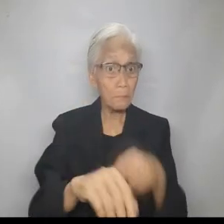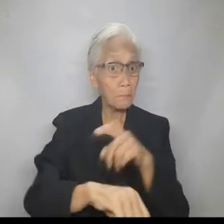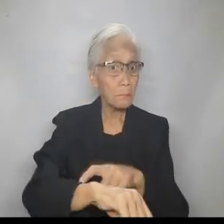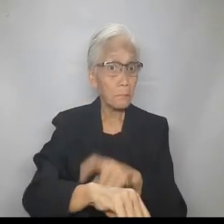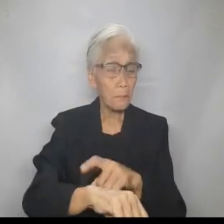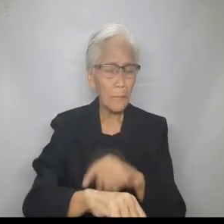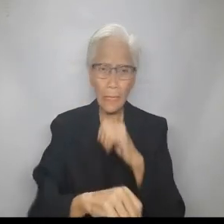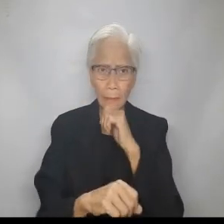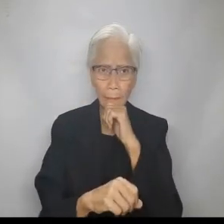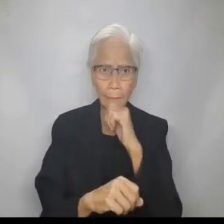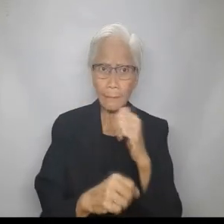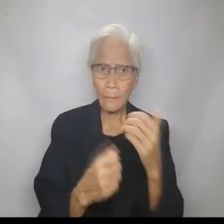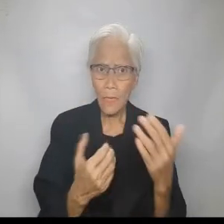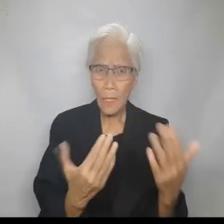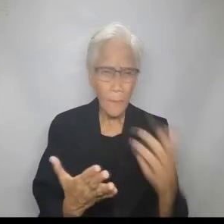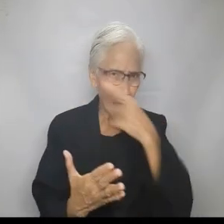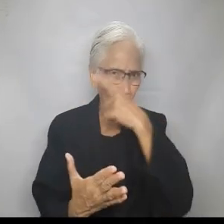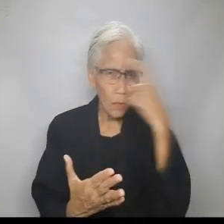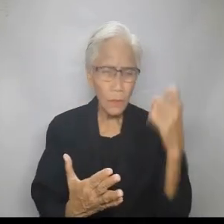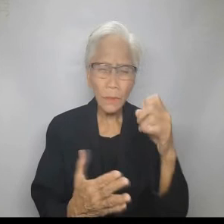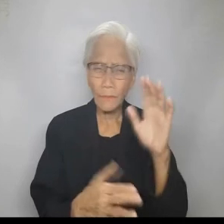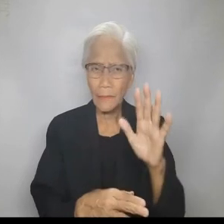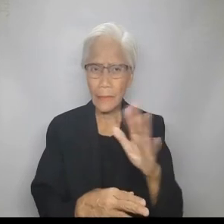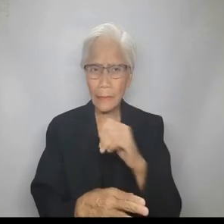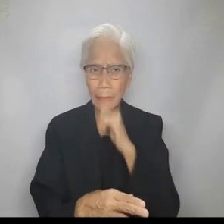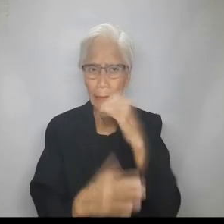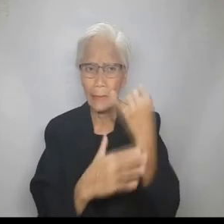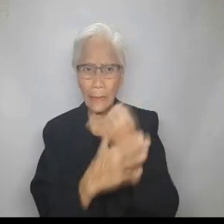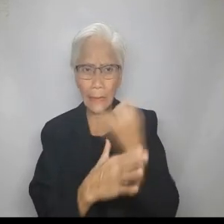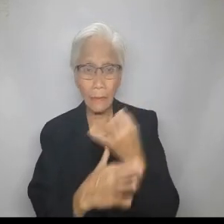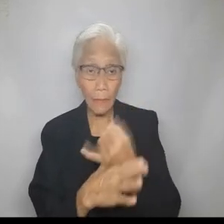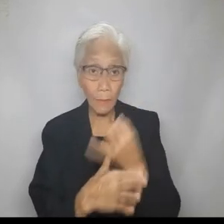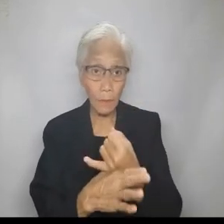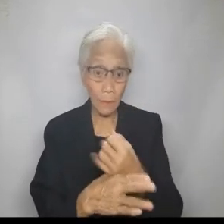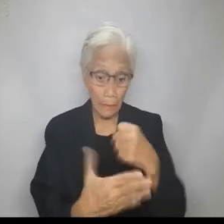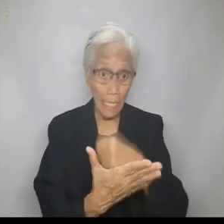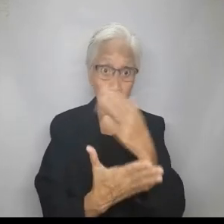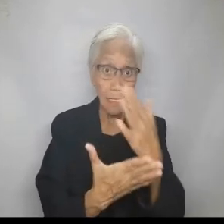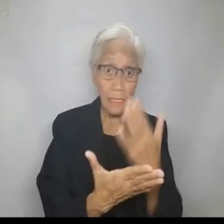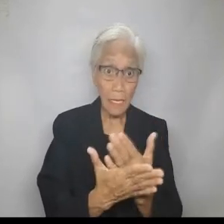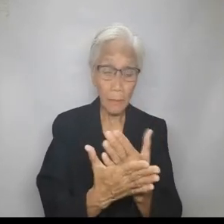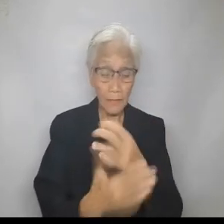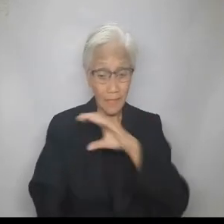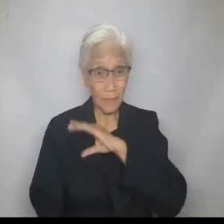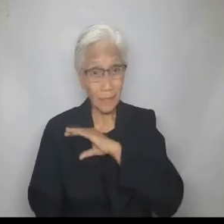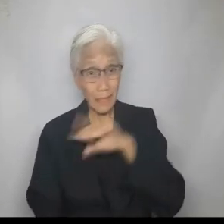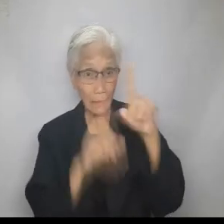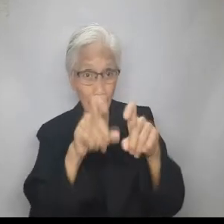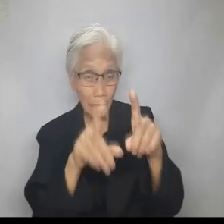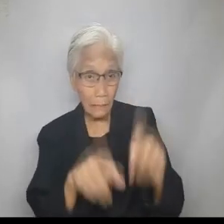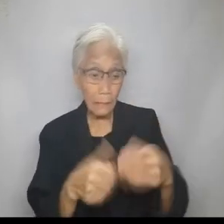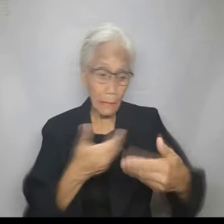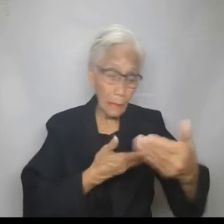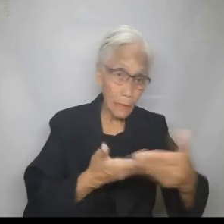truly revealing moment is never brought to fruition because of an untimely interruption. Some of the finest